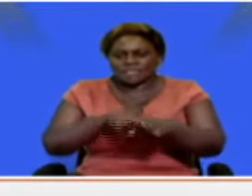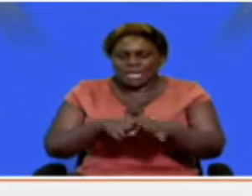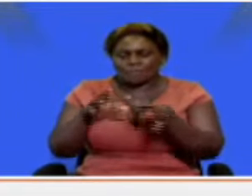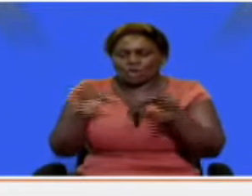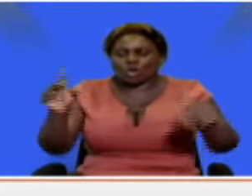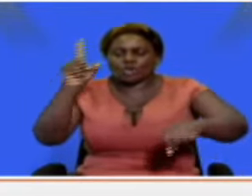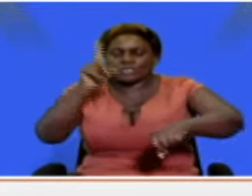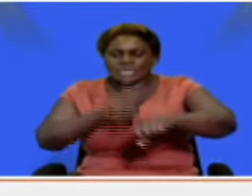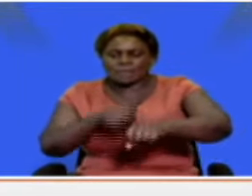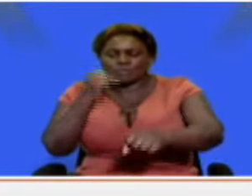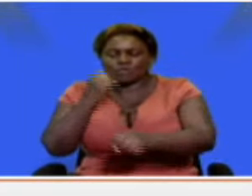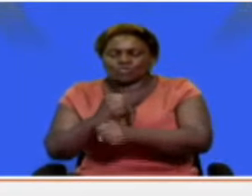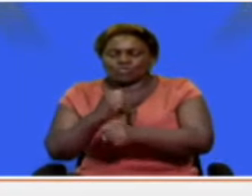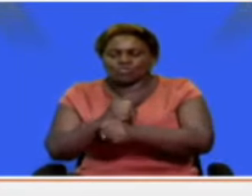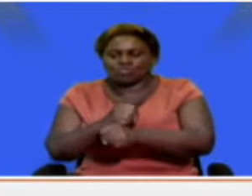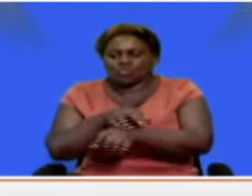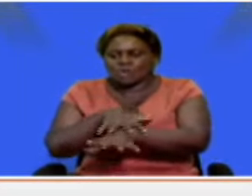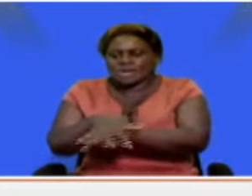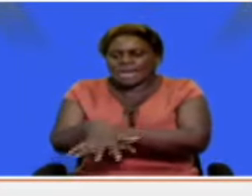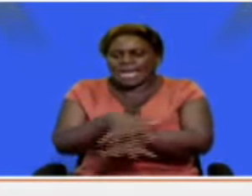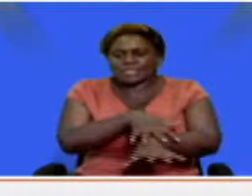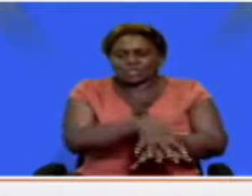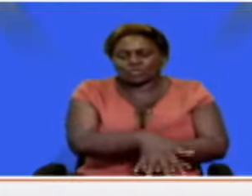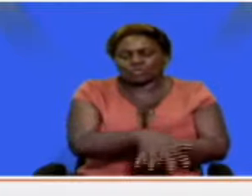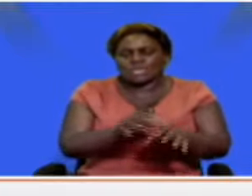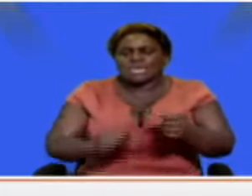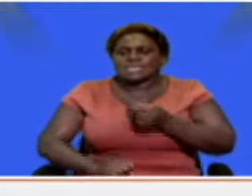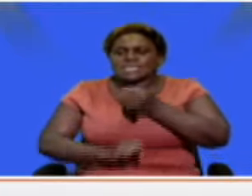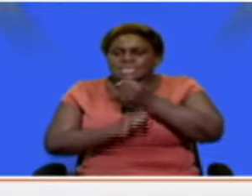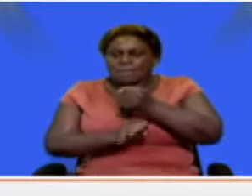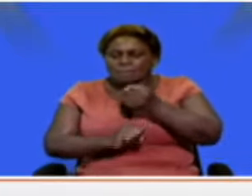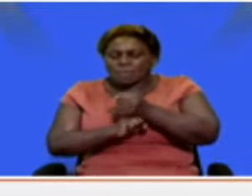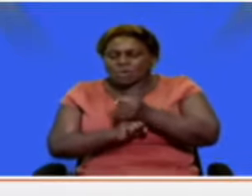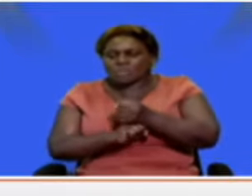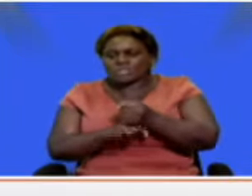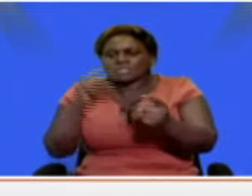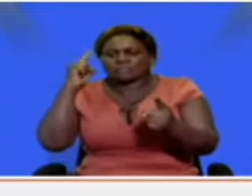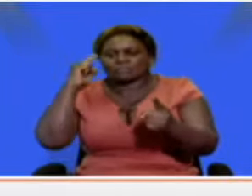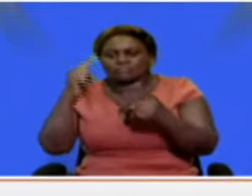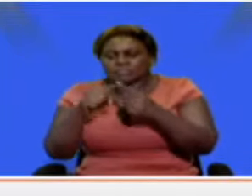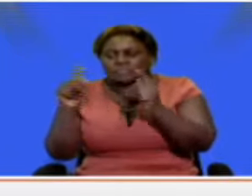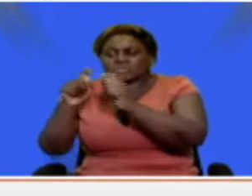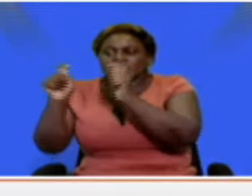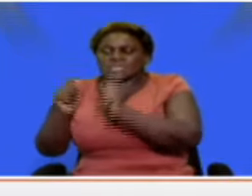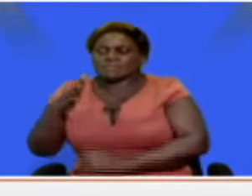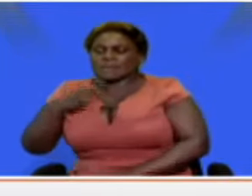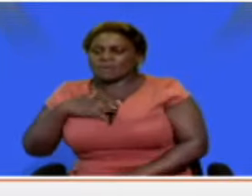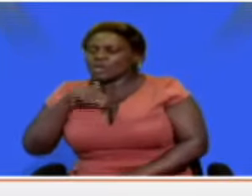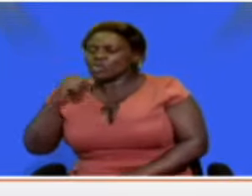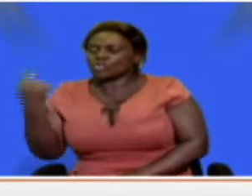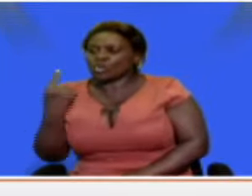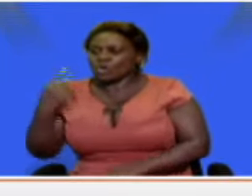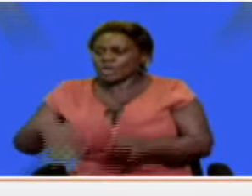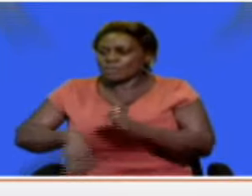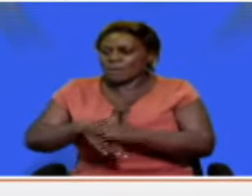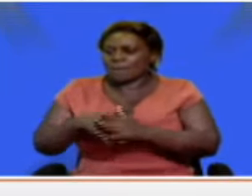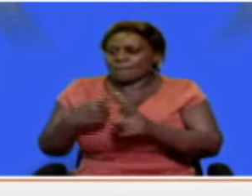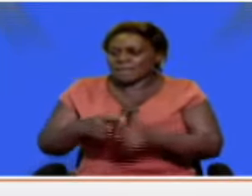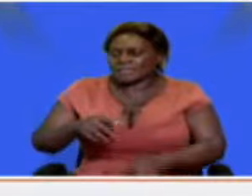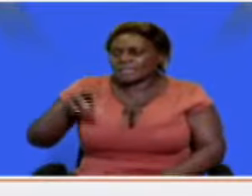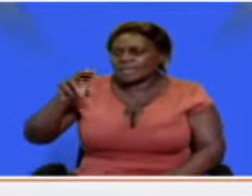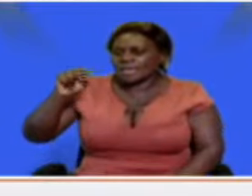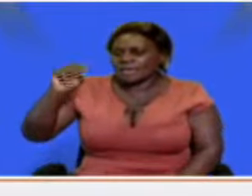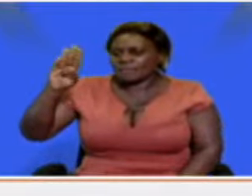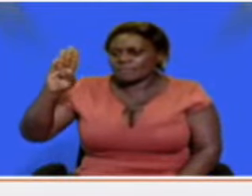We want to do a lot of grassroots support towards our teams, not only in soccer, but in basketball,